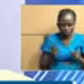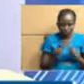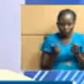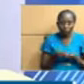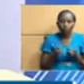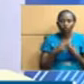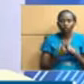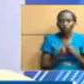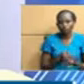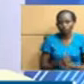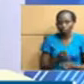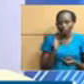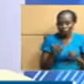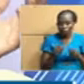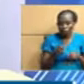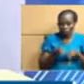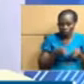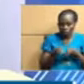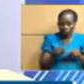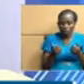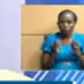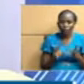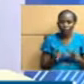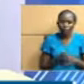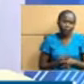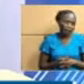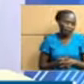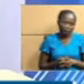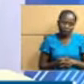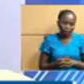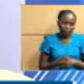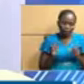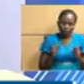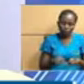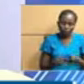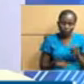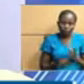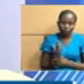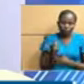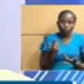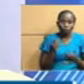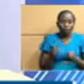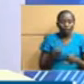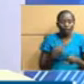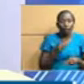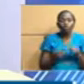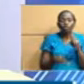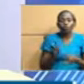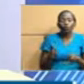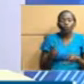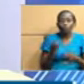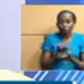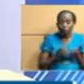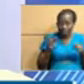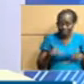not well managed, can, as my colleague said, we need to do political economy. The political economy of insurance in